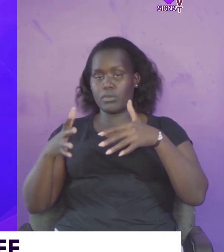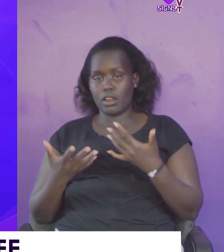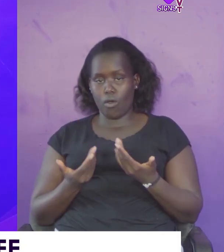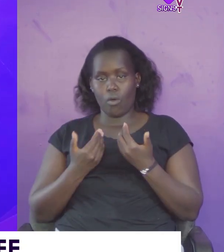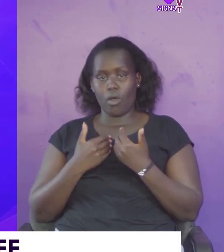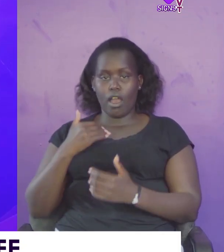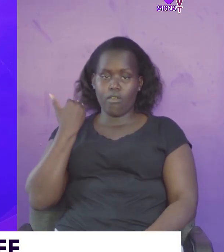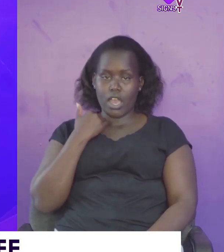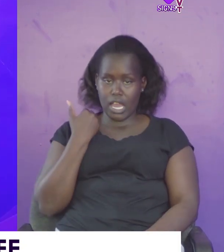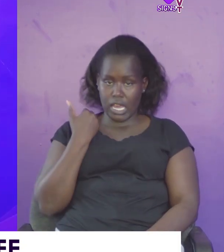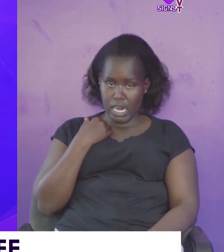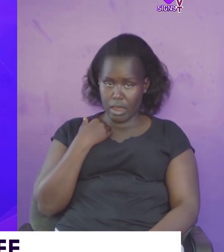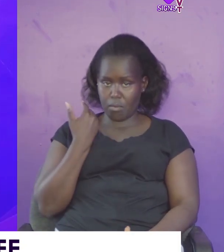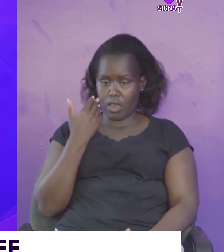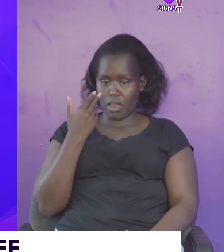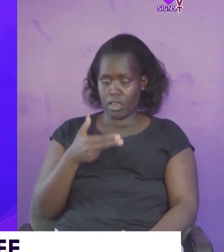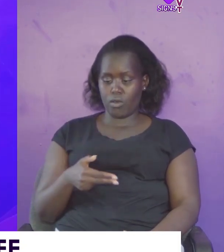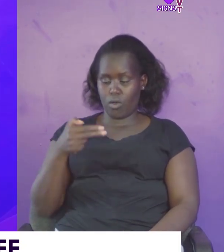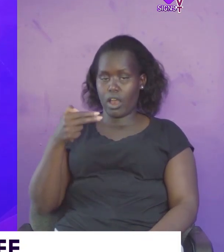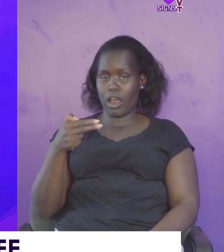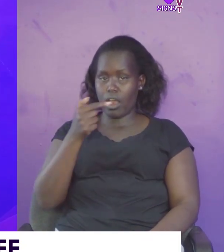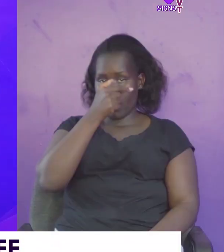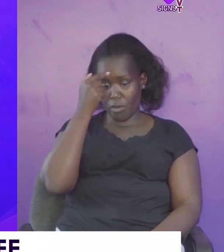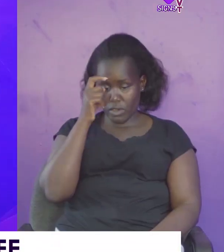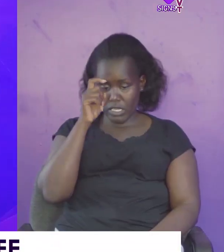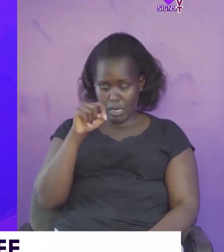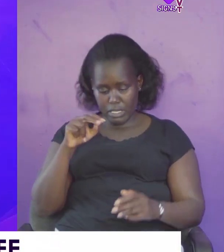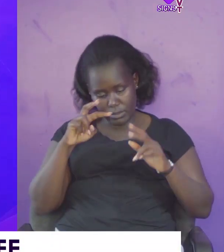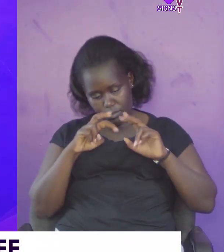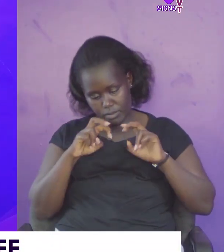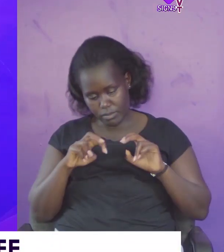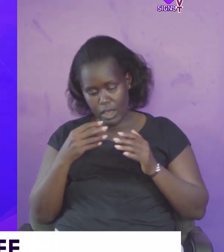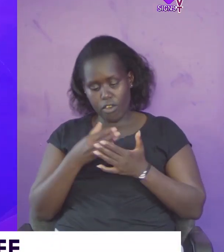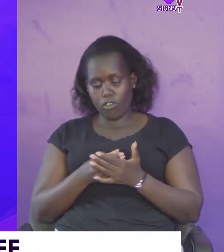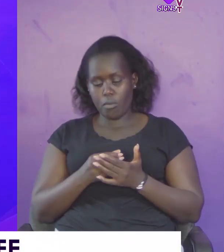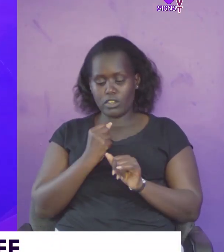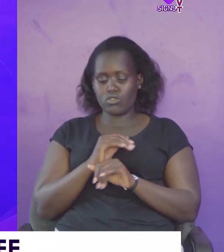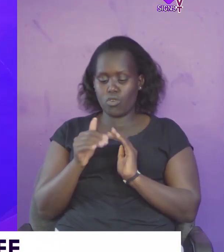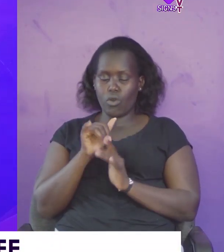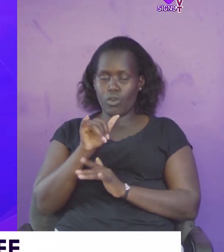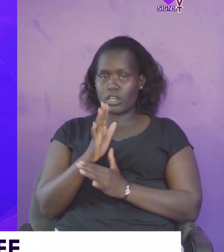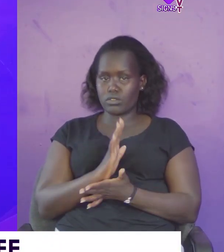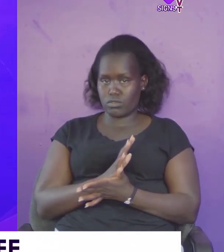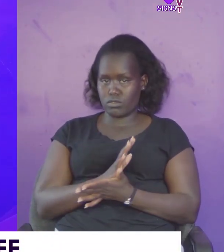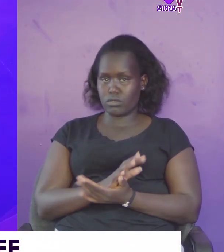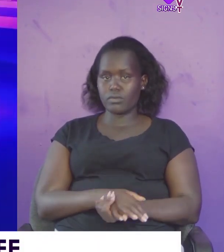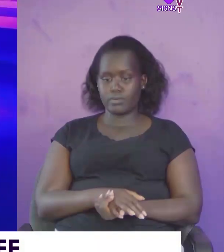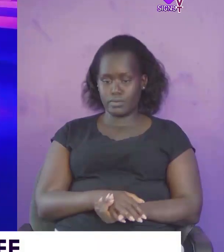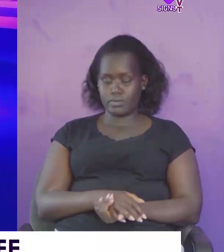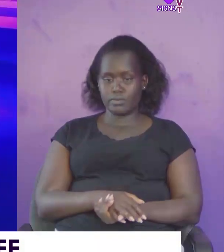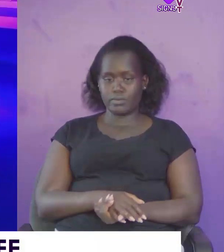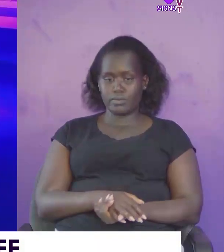crime, crime rates going high because they have to look for money to do all this. Am I right? Right.